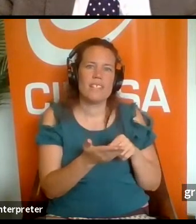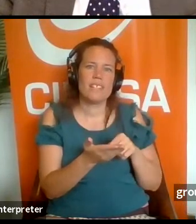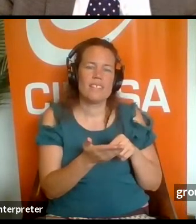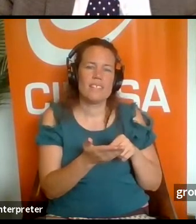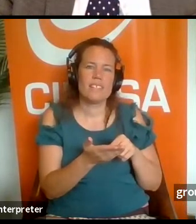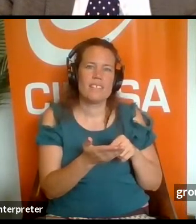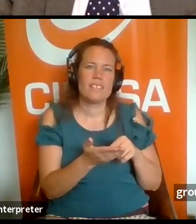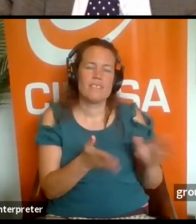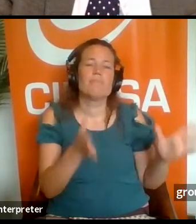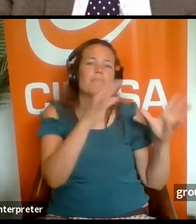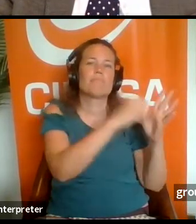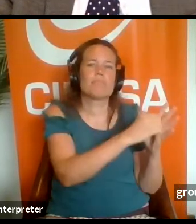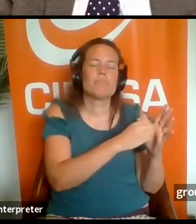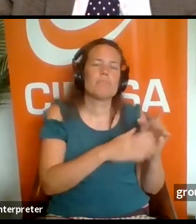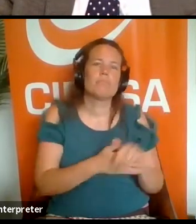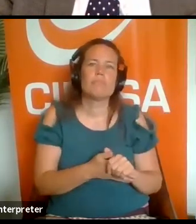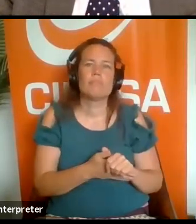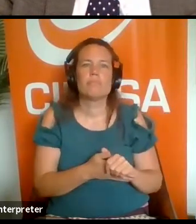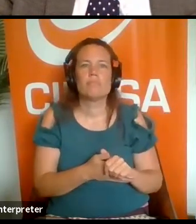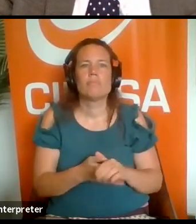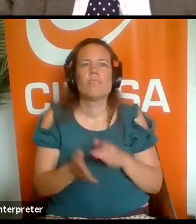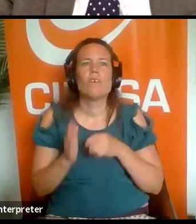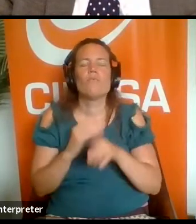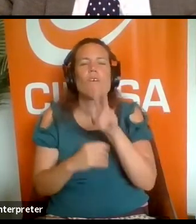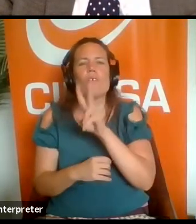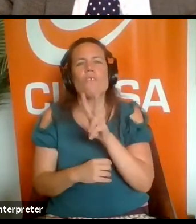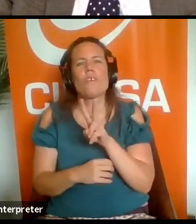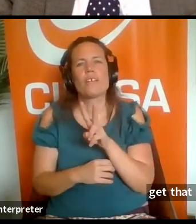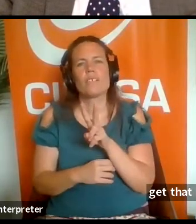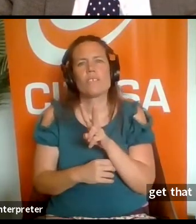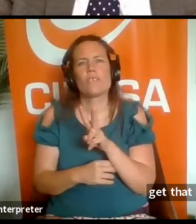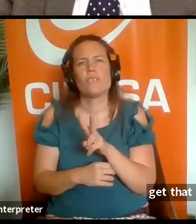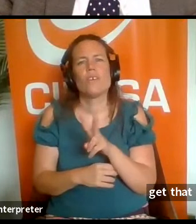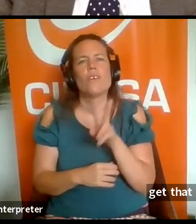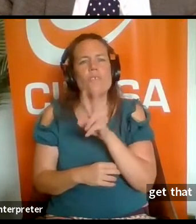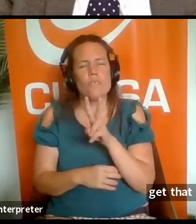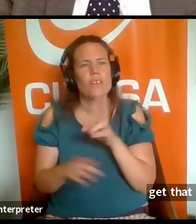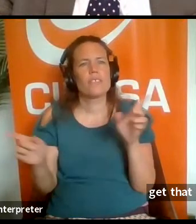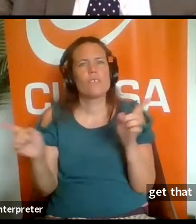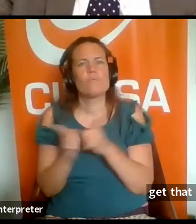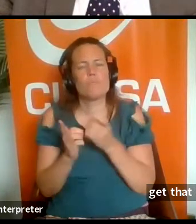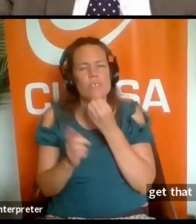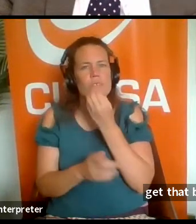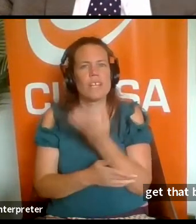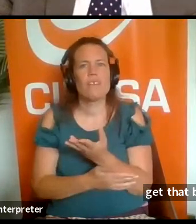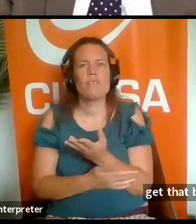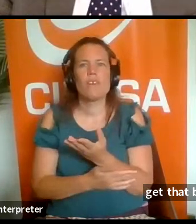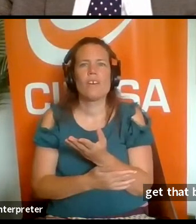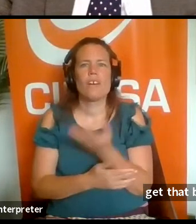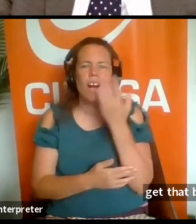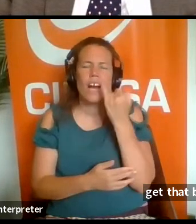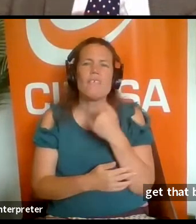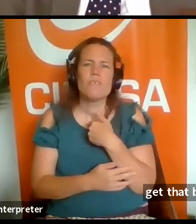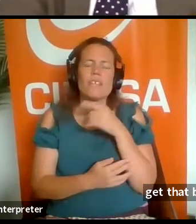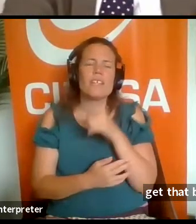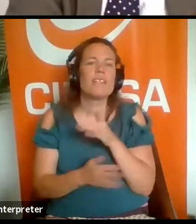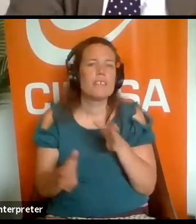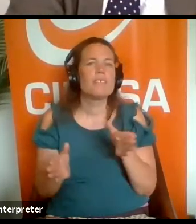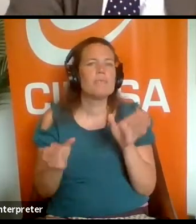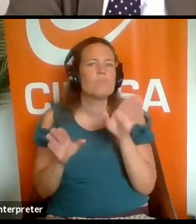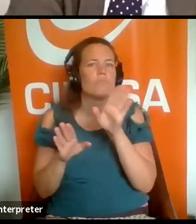tagged. As to Victor, as to the brief given by Victor, I think it covers what we